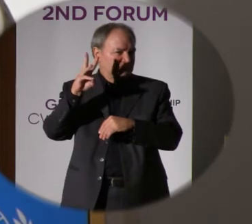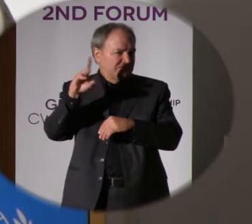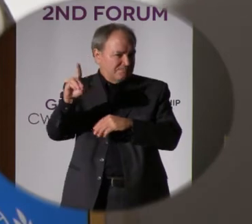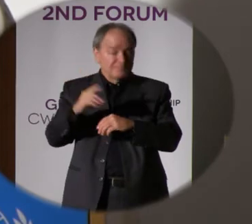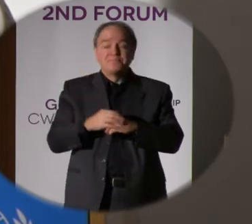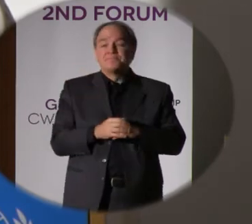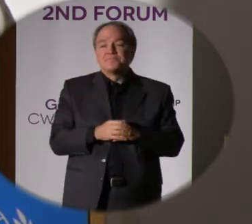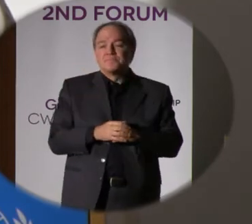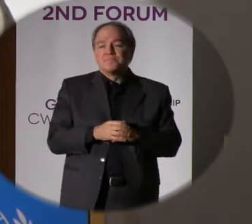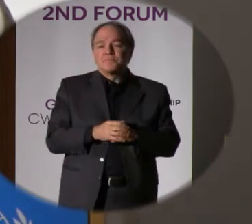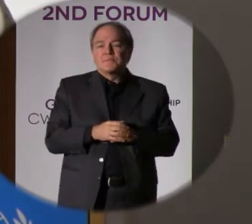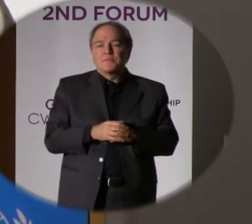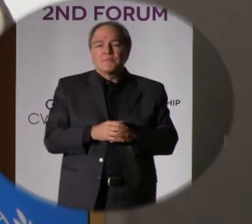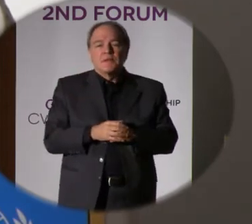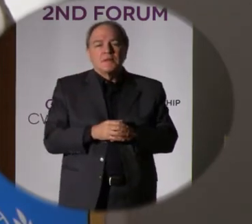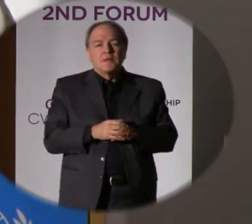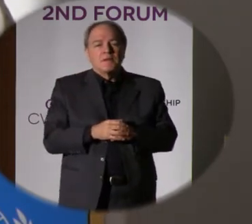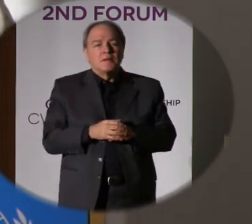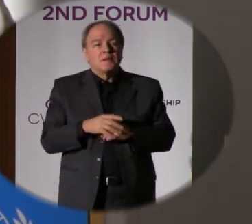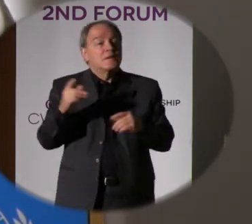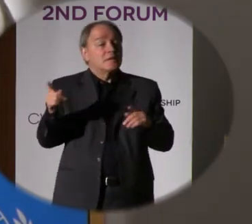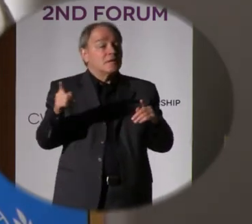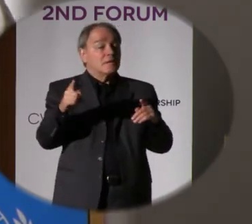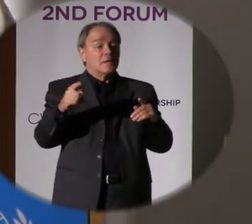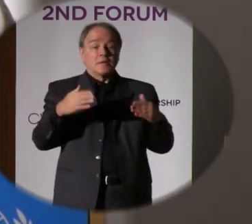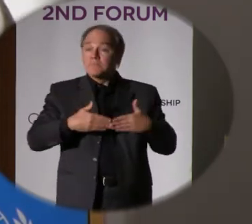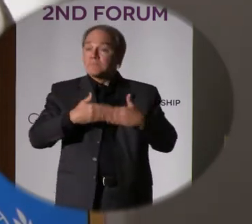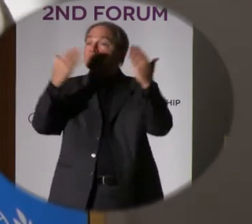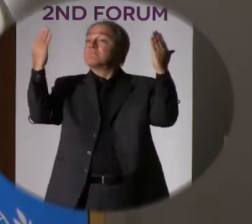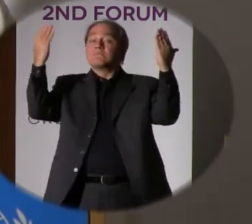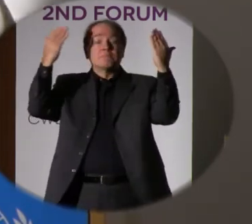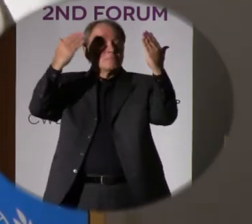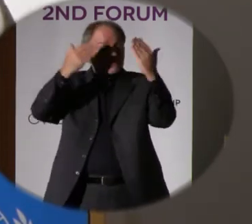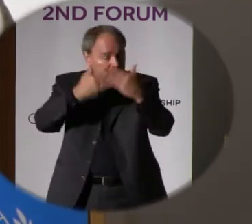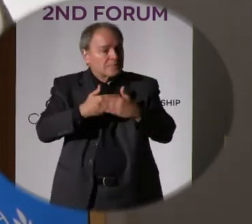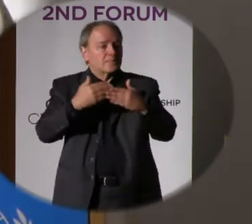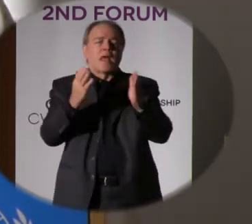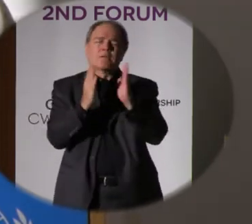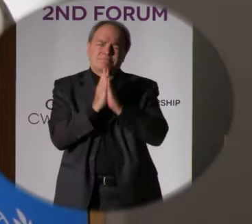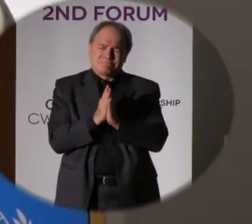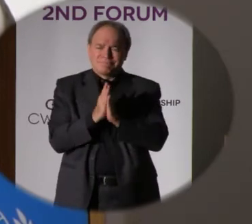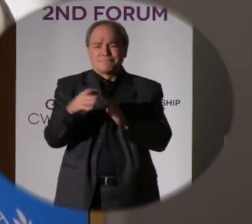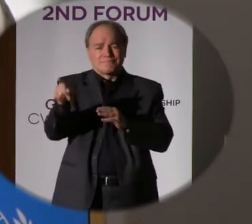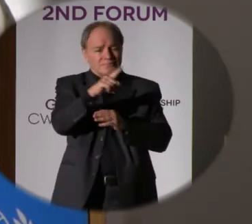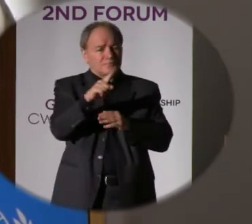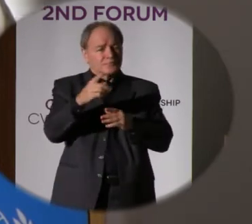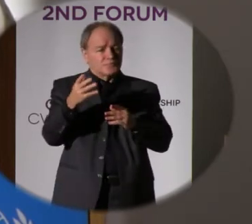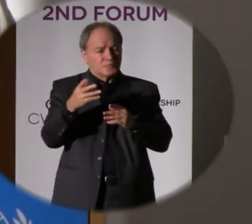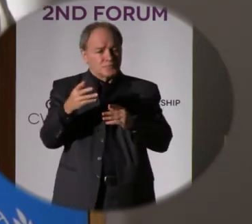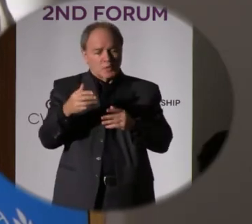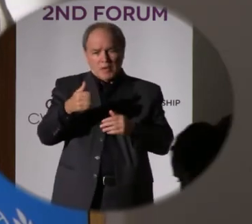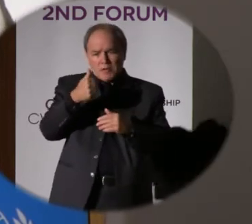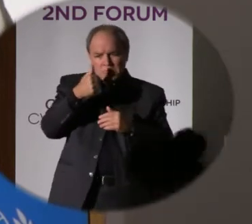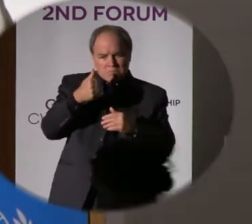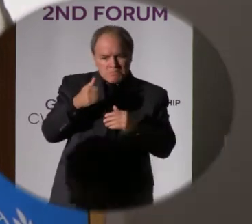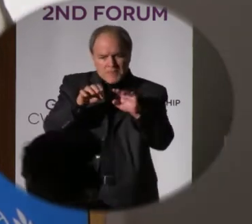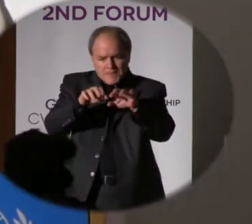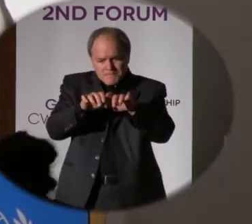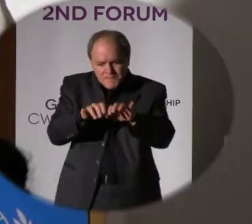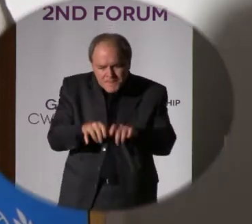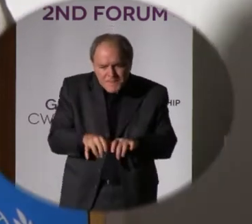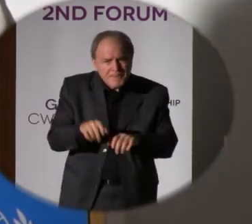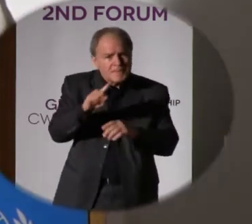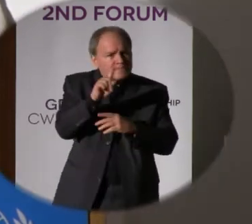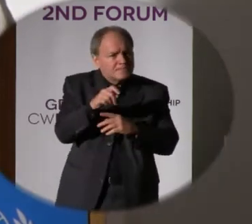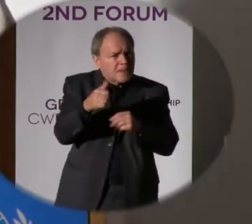to take 5 minutes at the end of the day to complete an evaluation form, and this will be collected. We really value